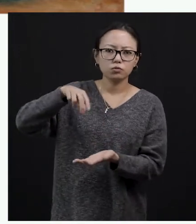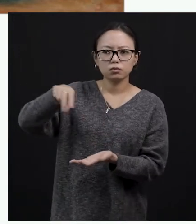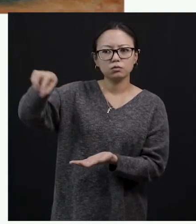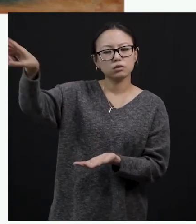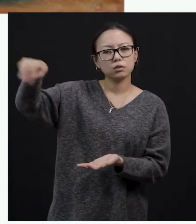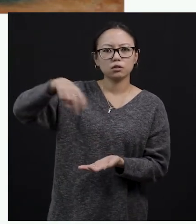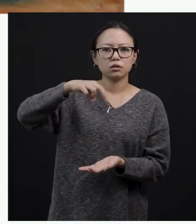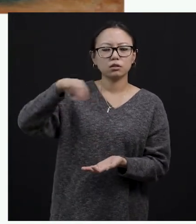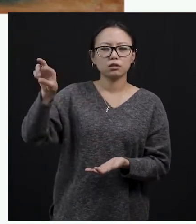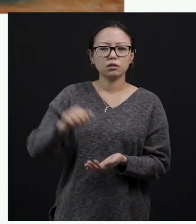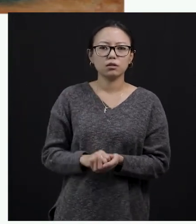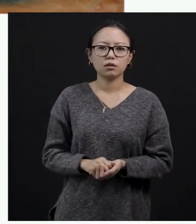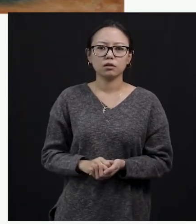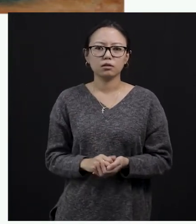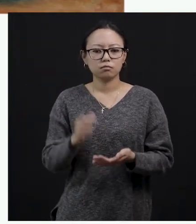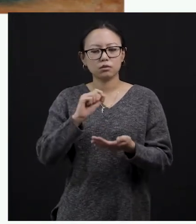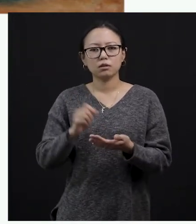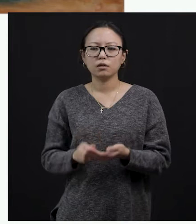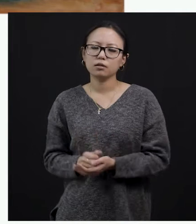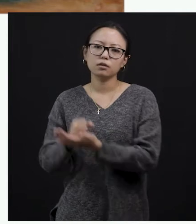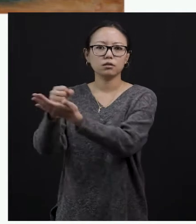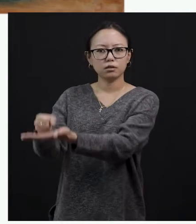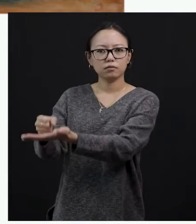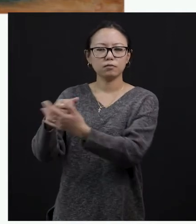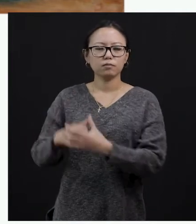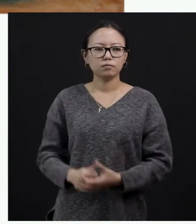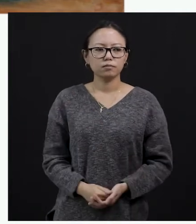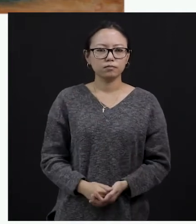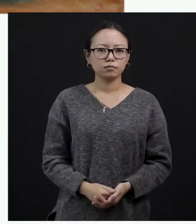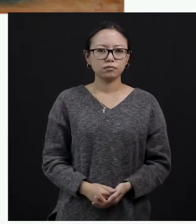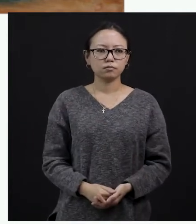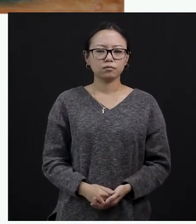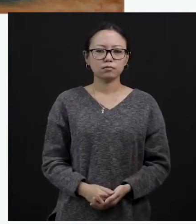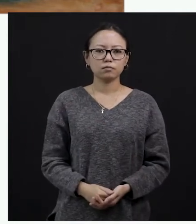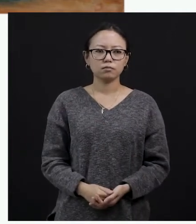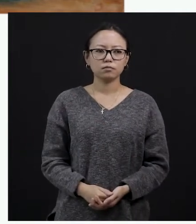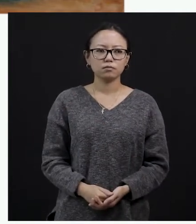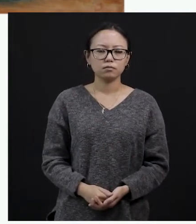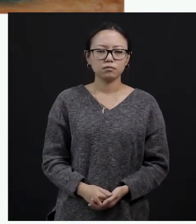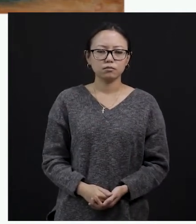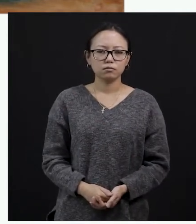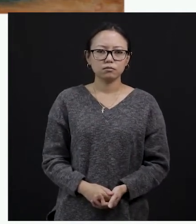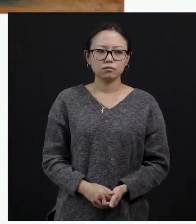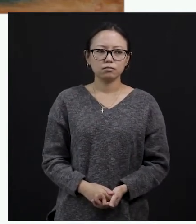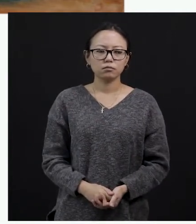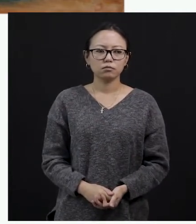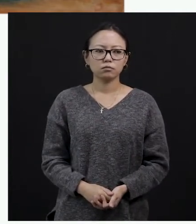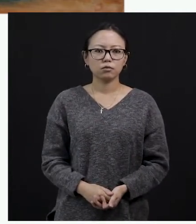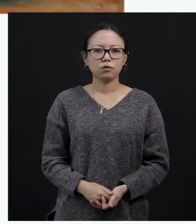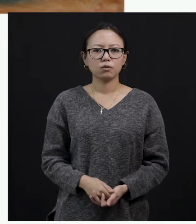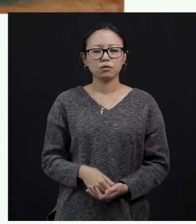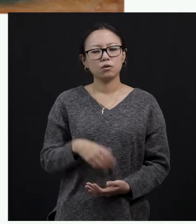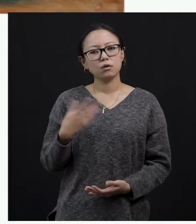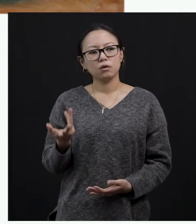months, and finally he drops the message to the place wherever he was supposed to give. Or